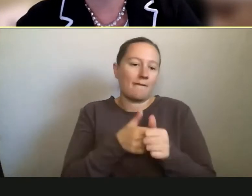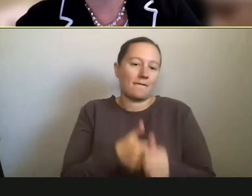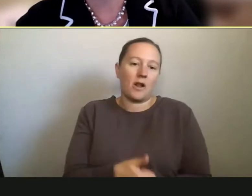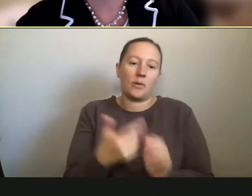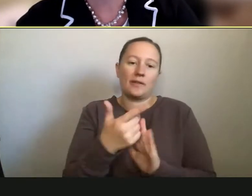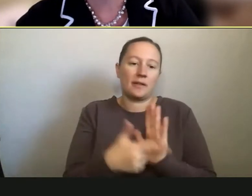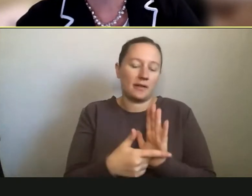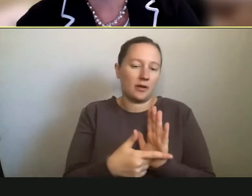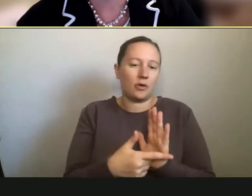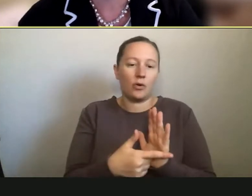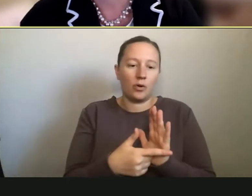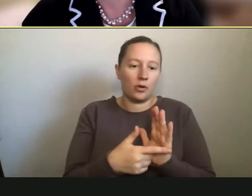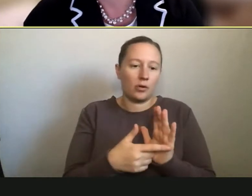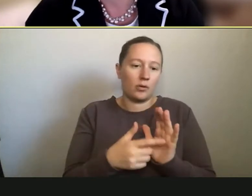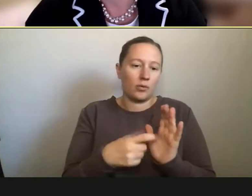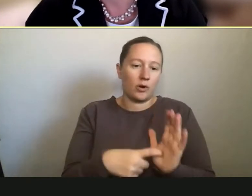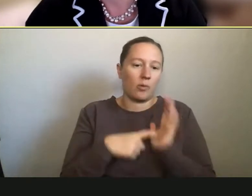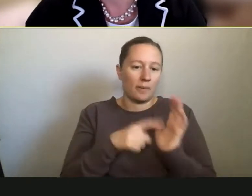of their award.